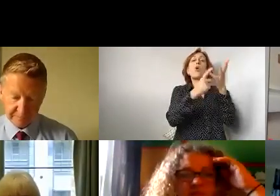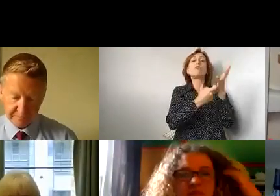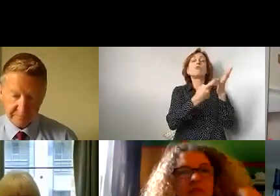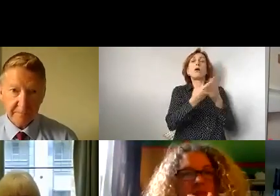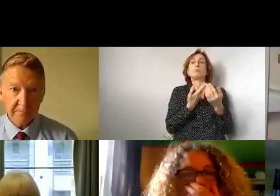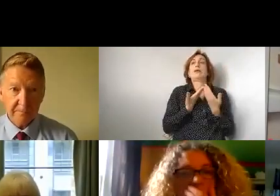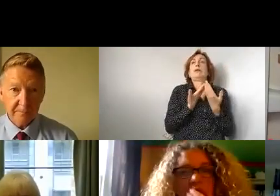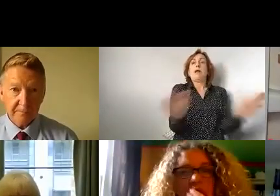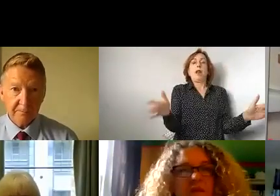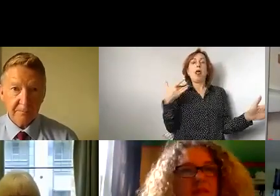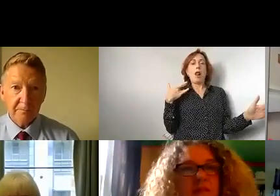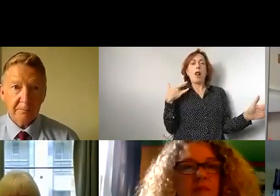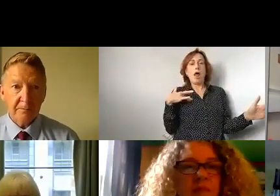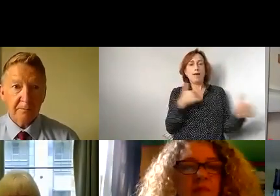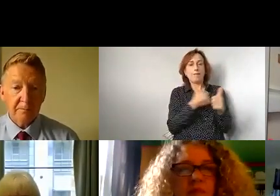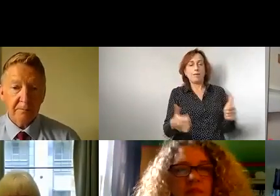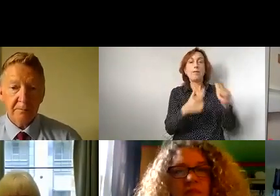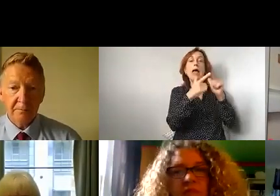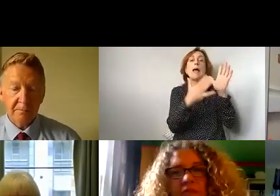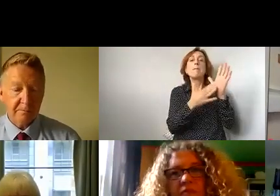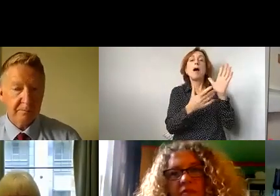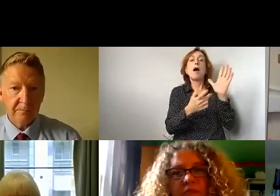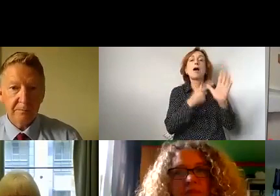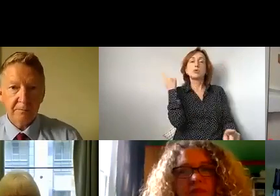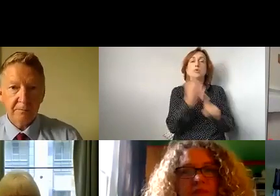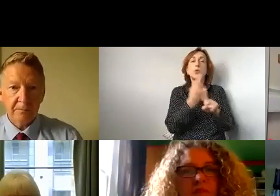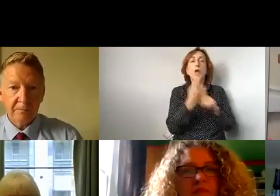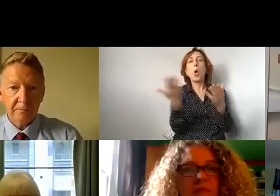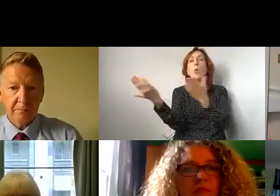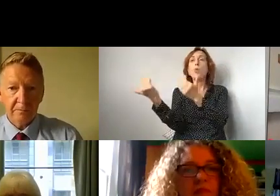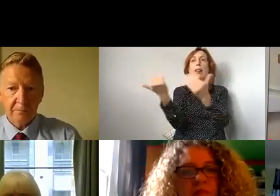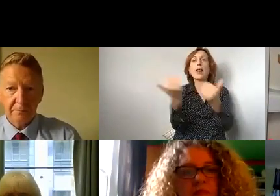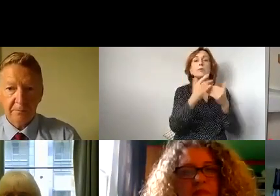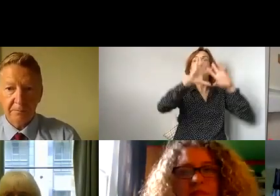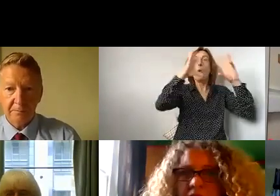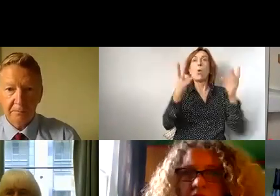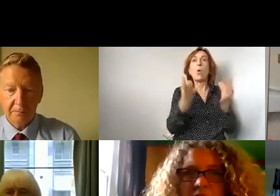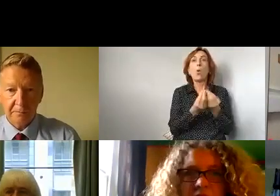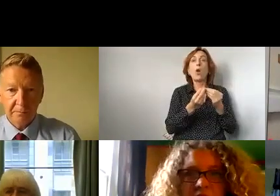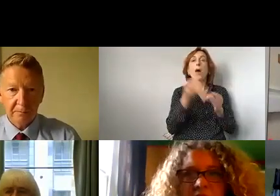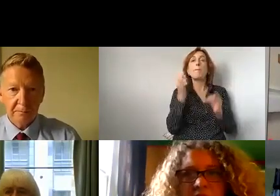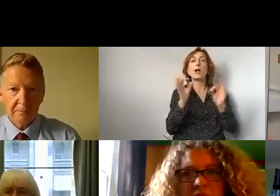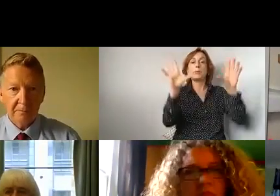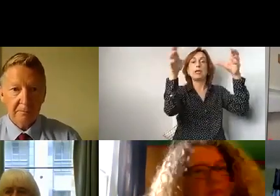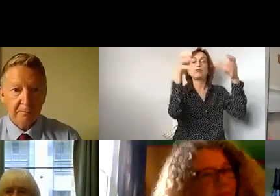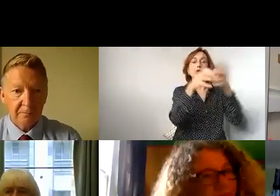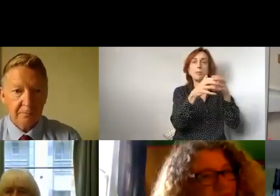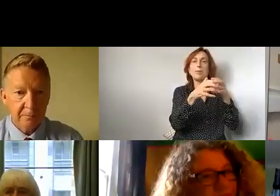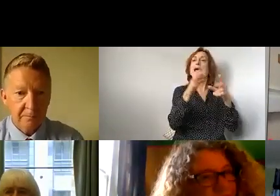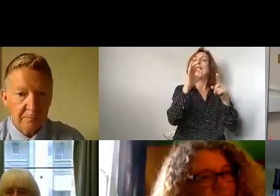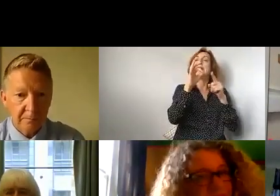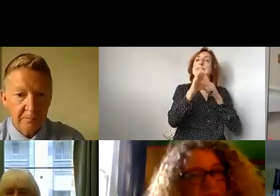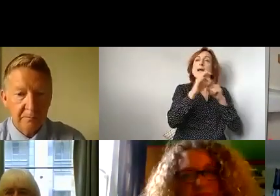Welcome everybody to the All Party Parliamentary Group for Special Educational Needs and Disabilities. This is